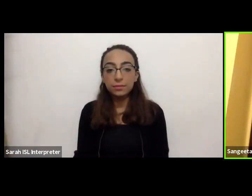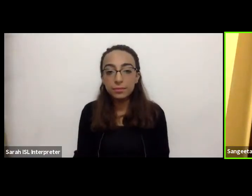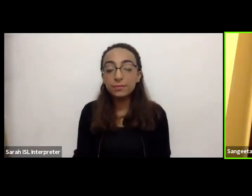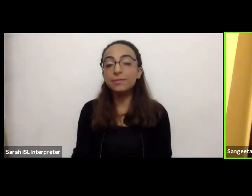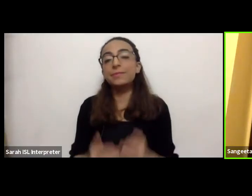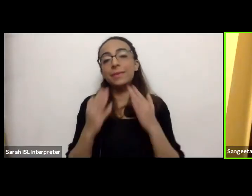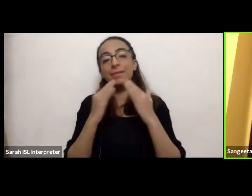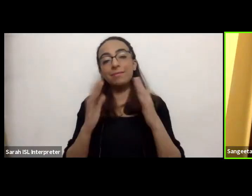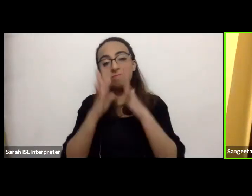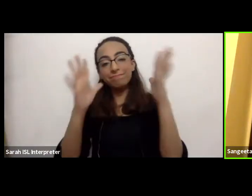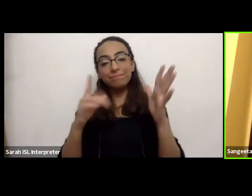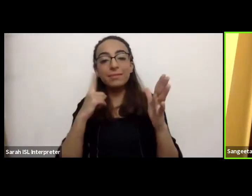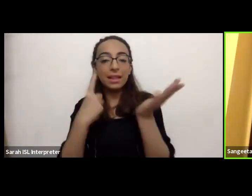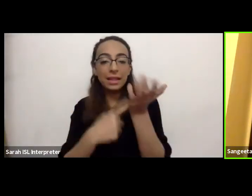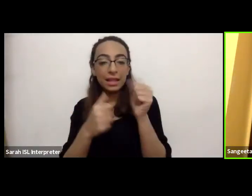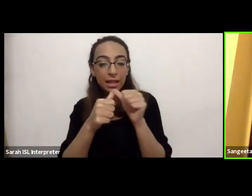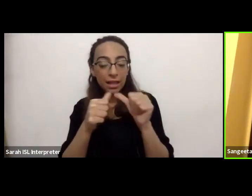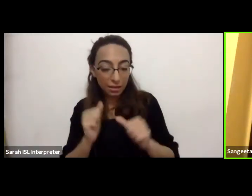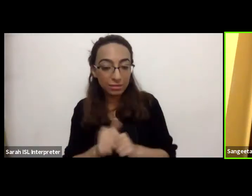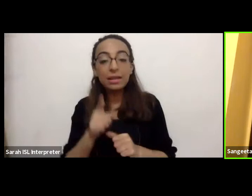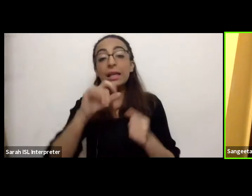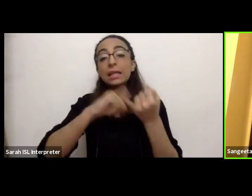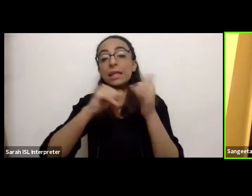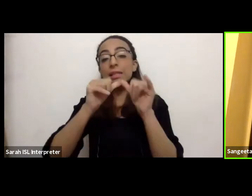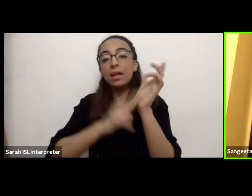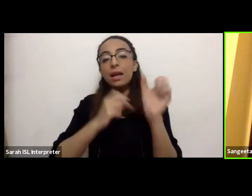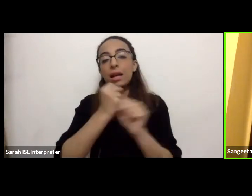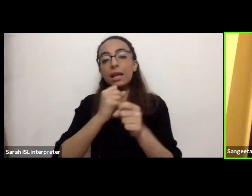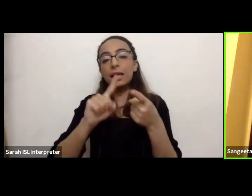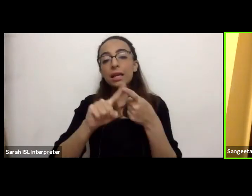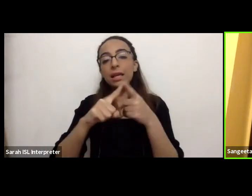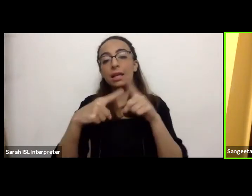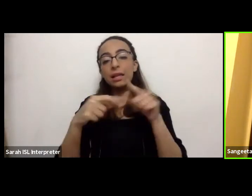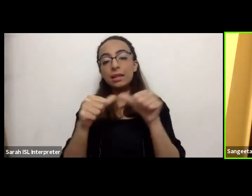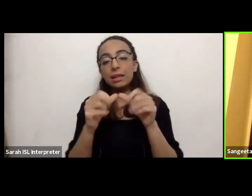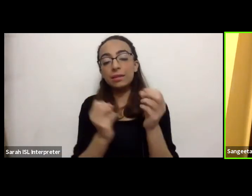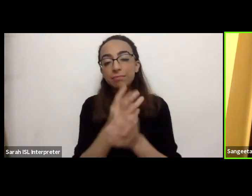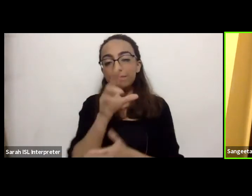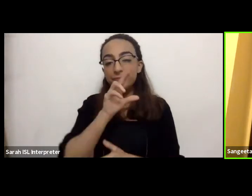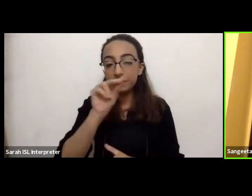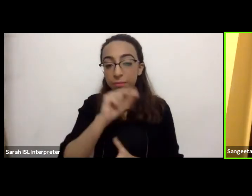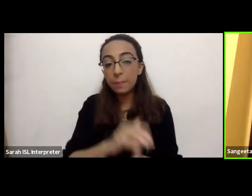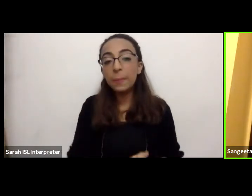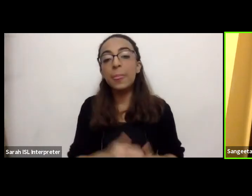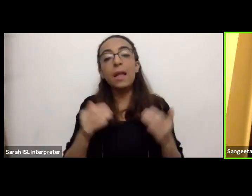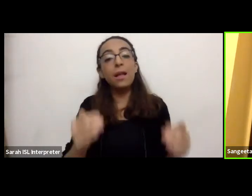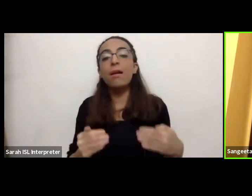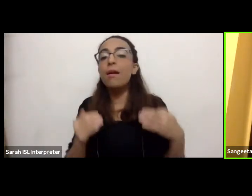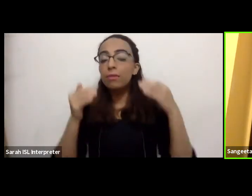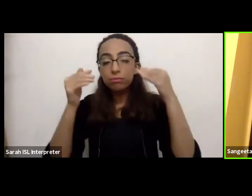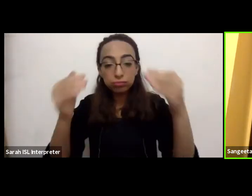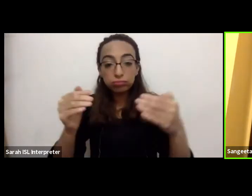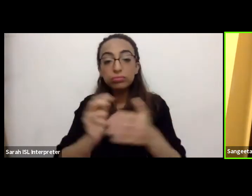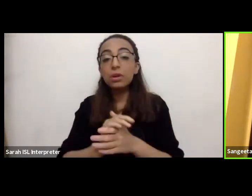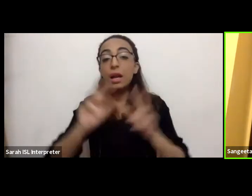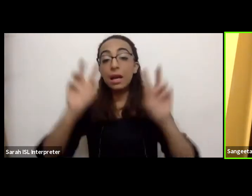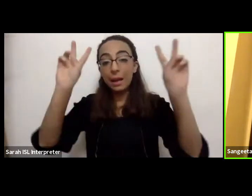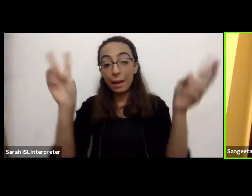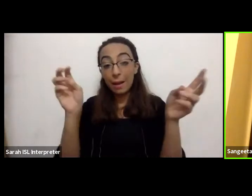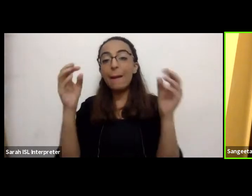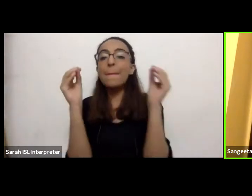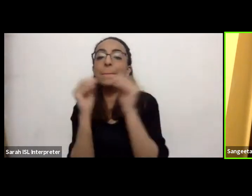Thank you very much, Ira. That was nice. Friends, we move on to category